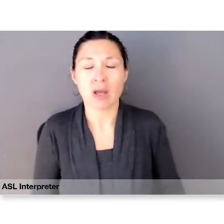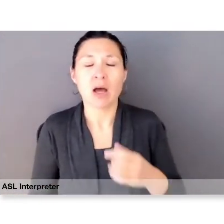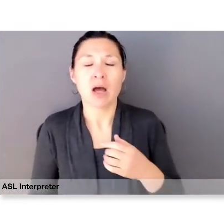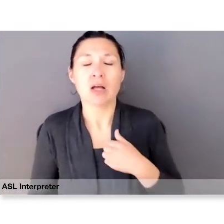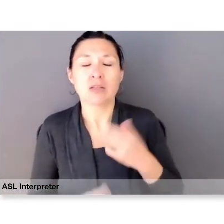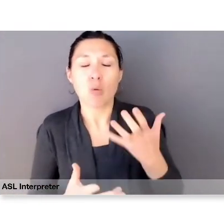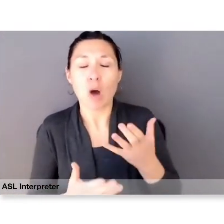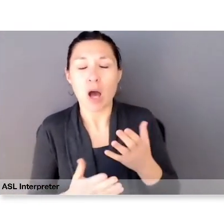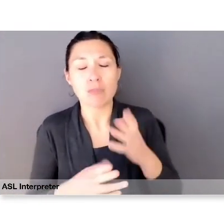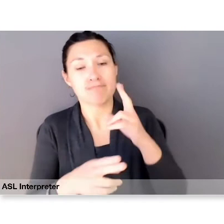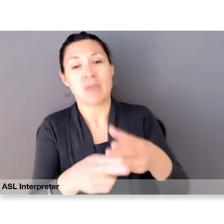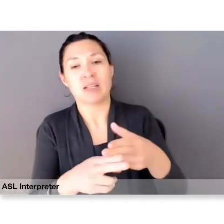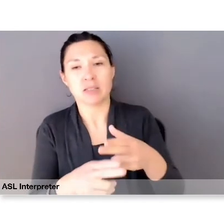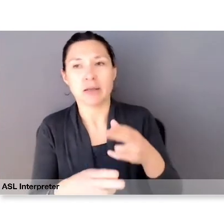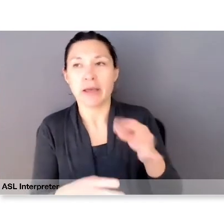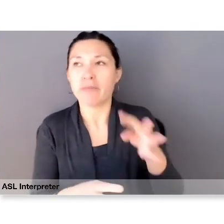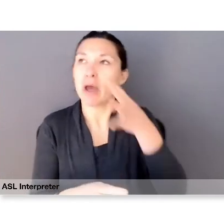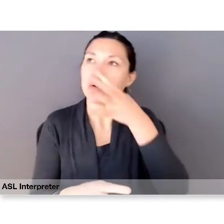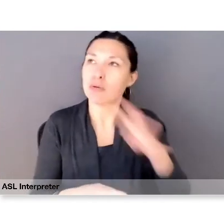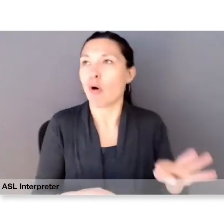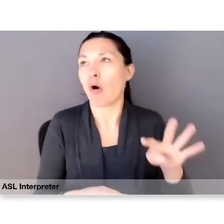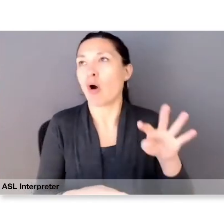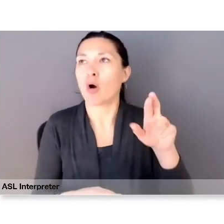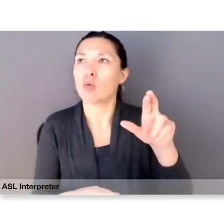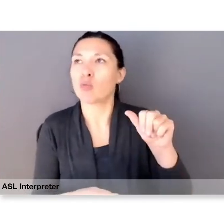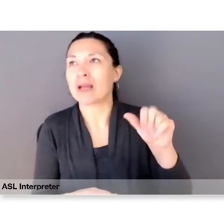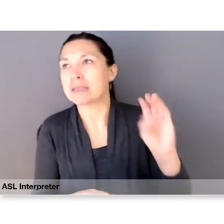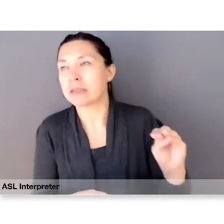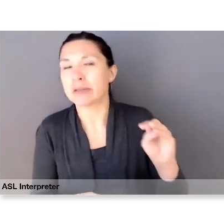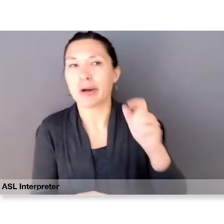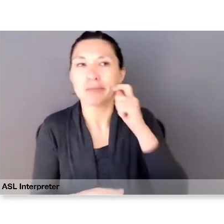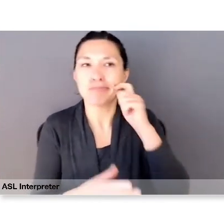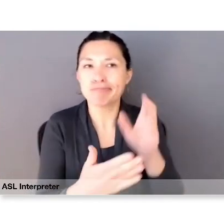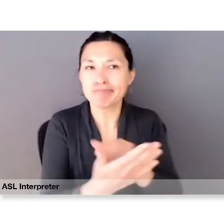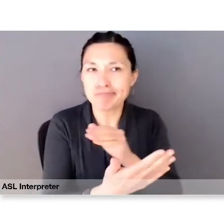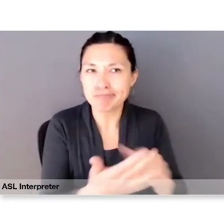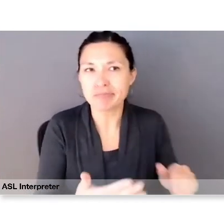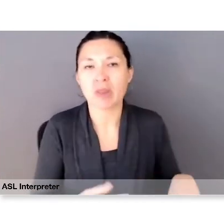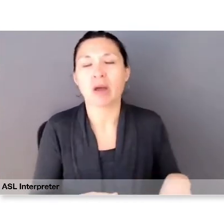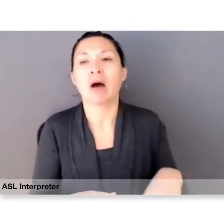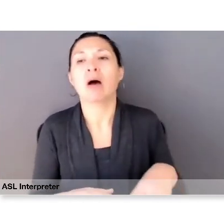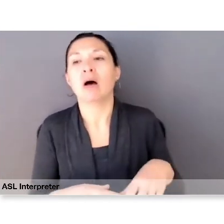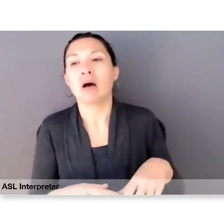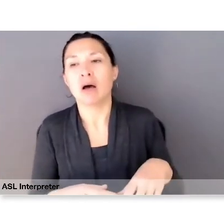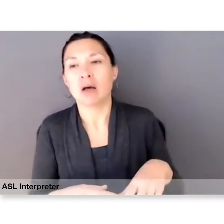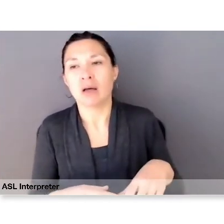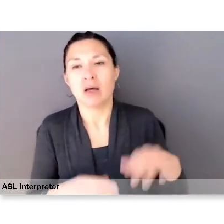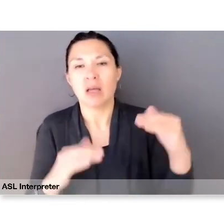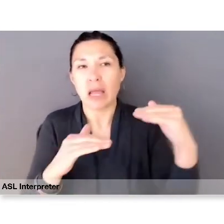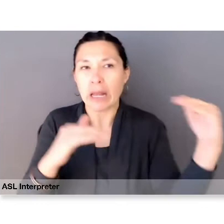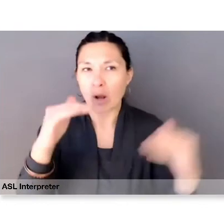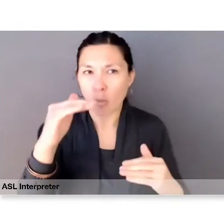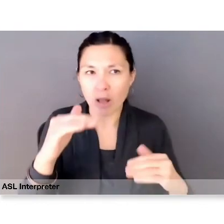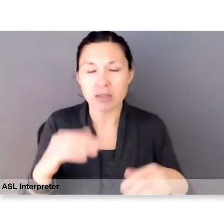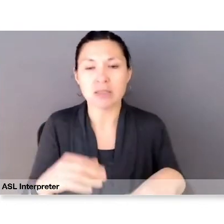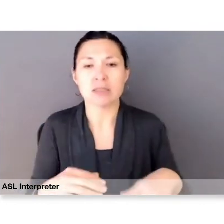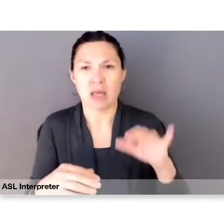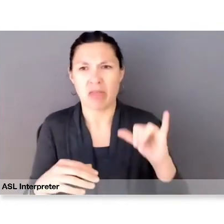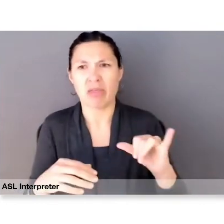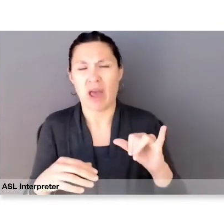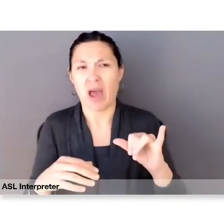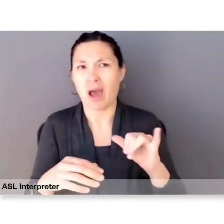ignoring, let's say, racism and other forms of inequality, it certainly stands in the way of social change and transformation.